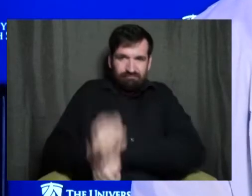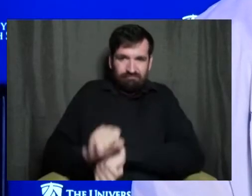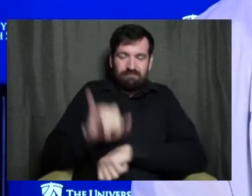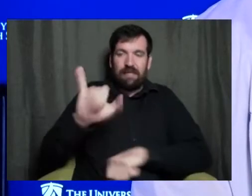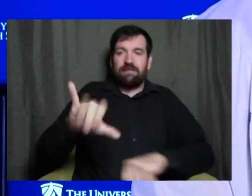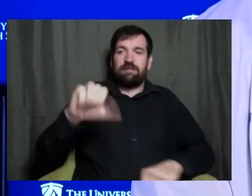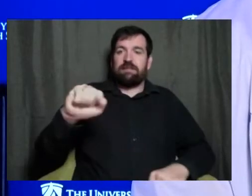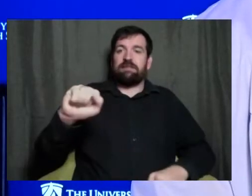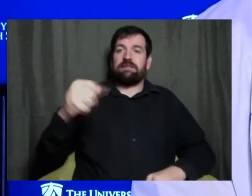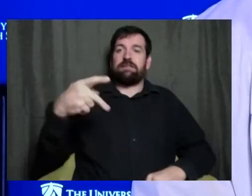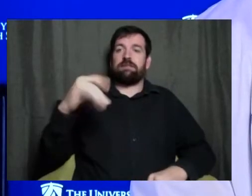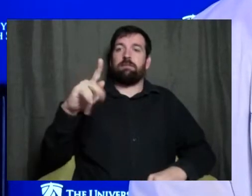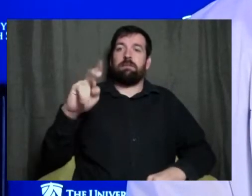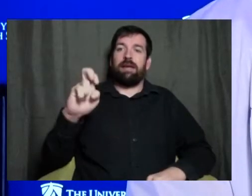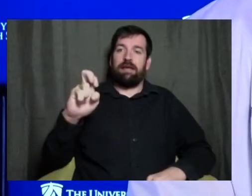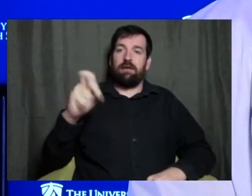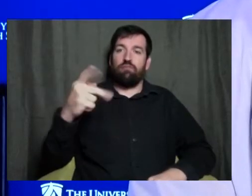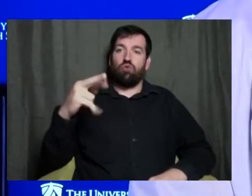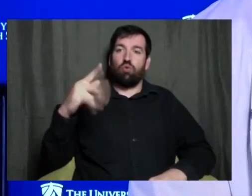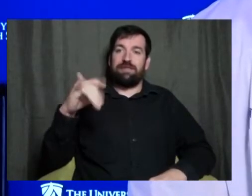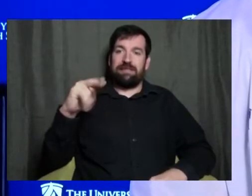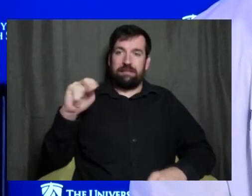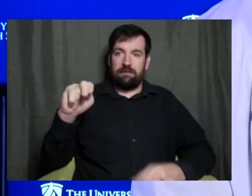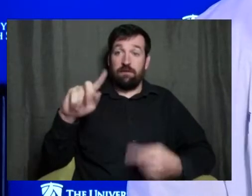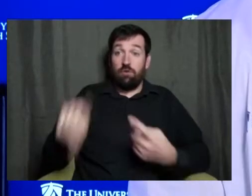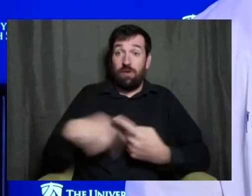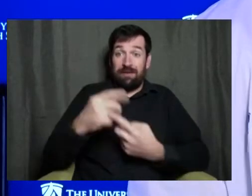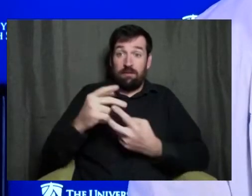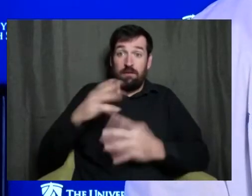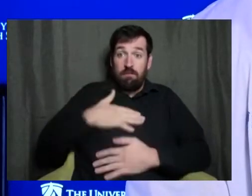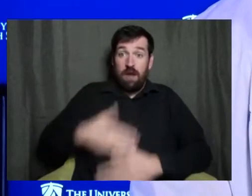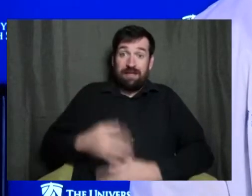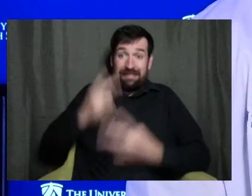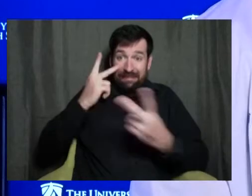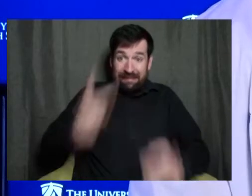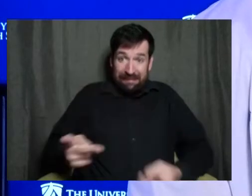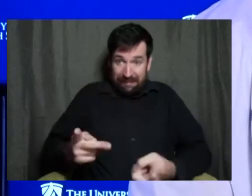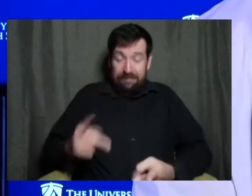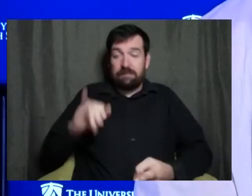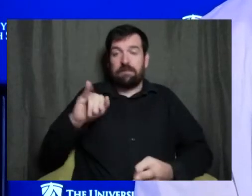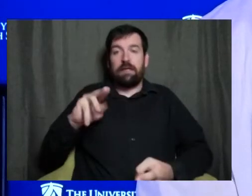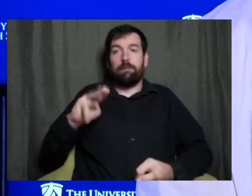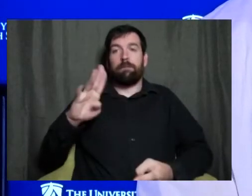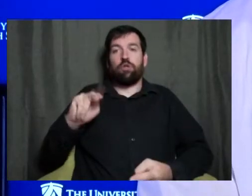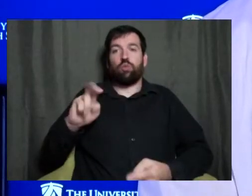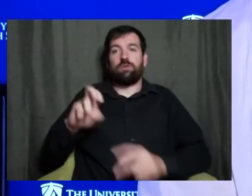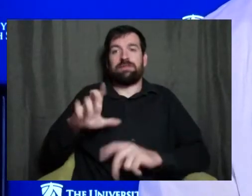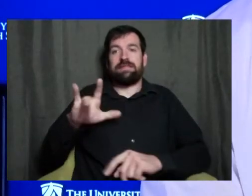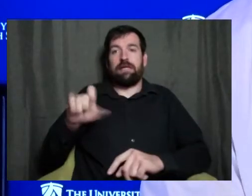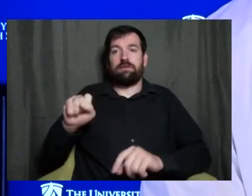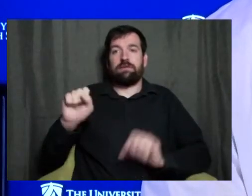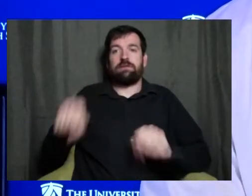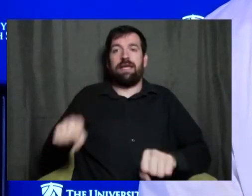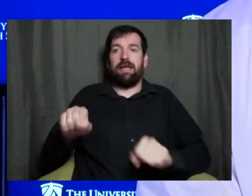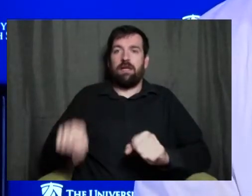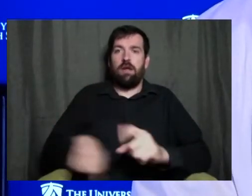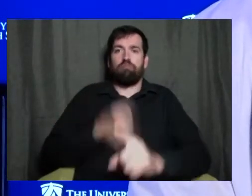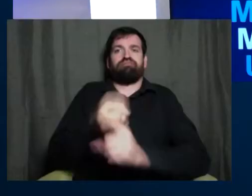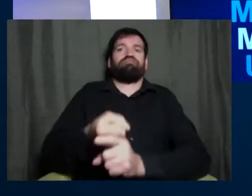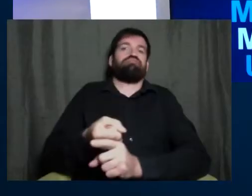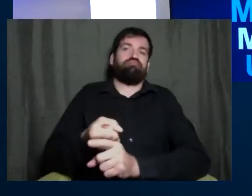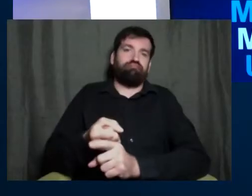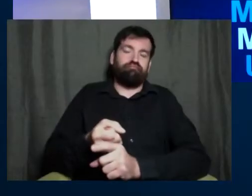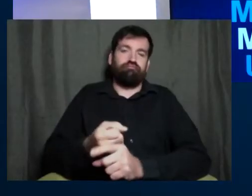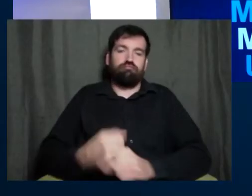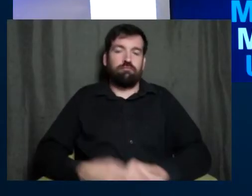with natural infection, those immune cells can ramp up much quicker than just without being vaccinated. Couple